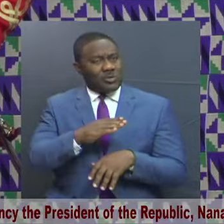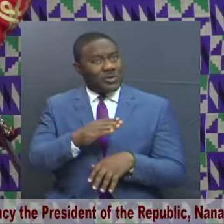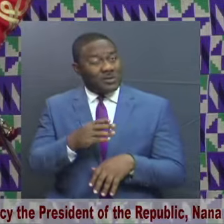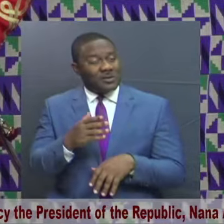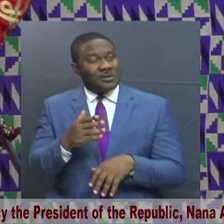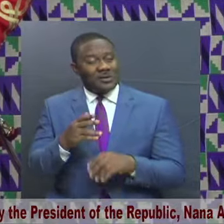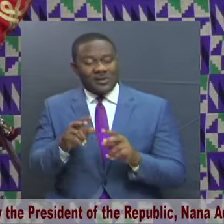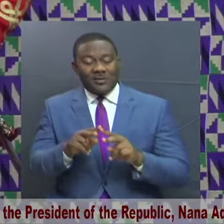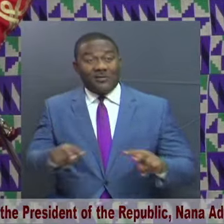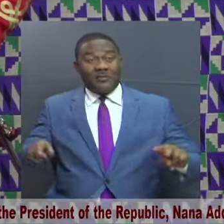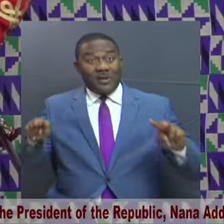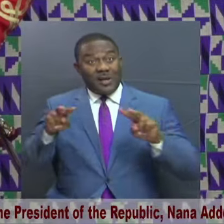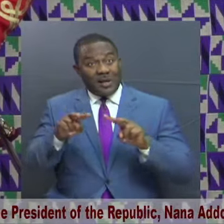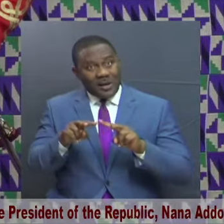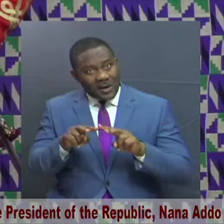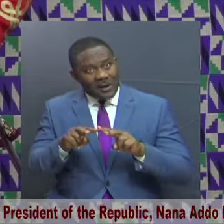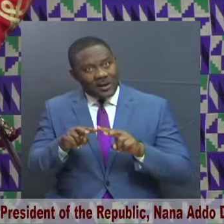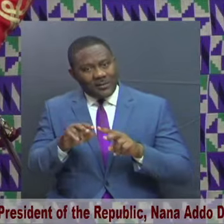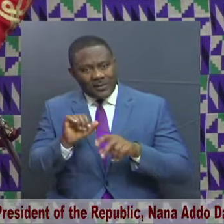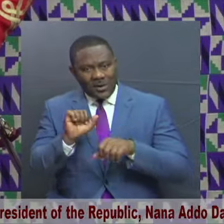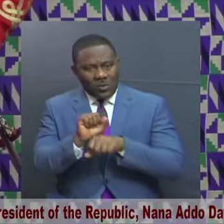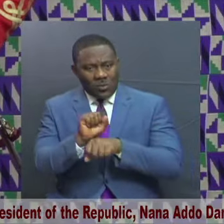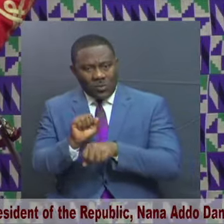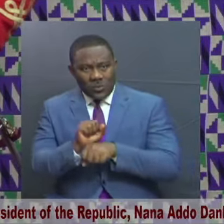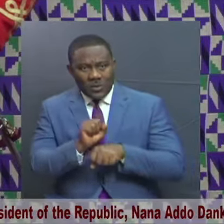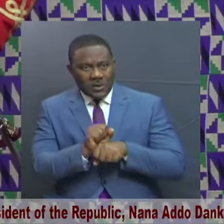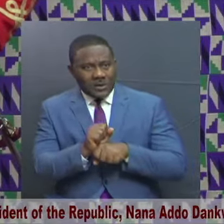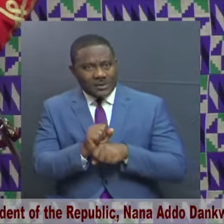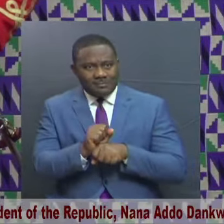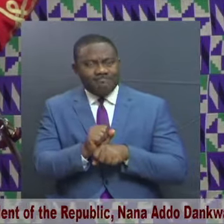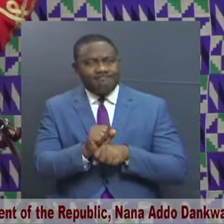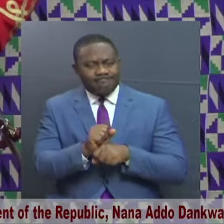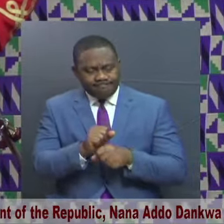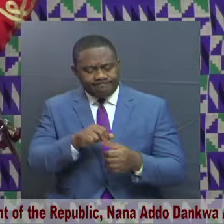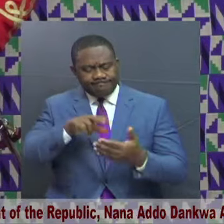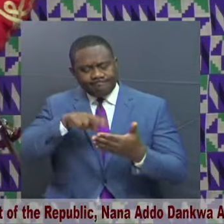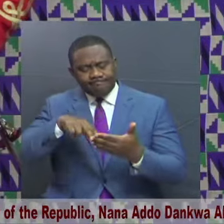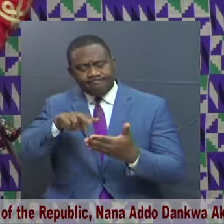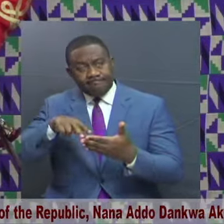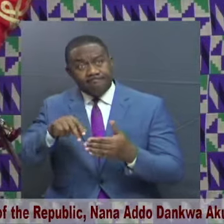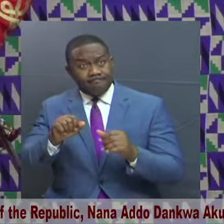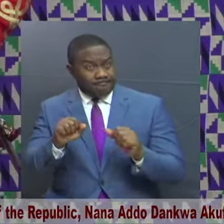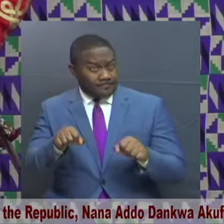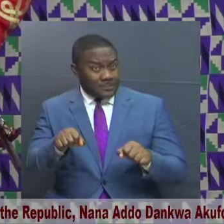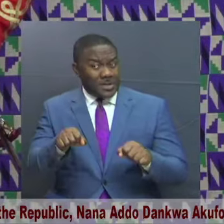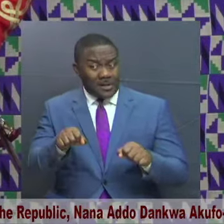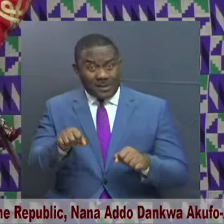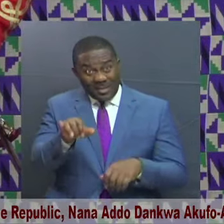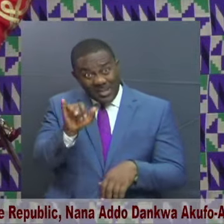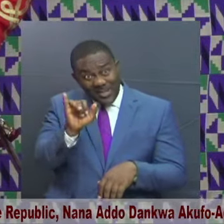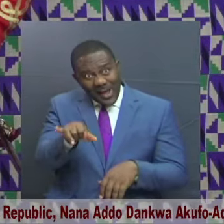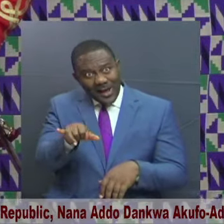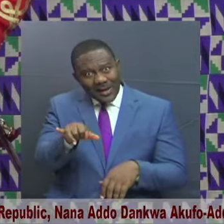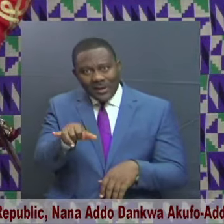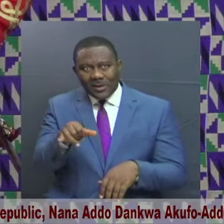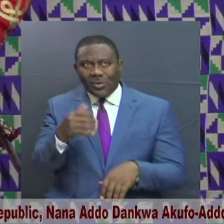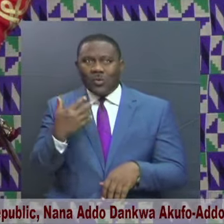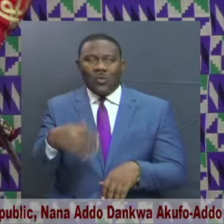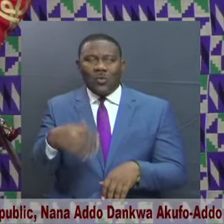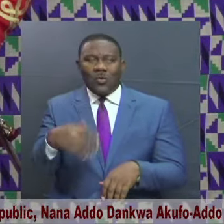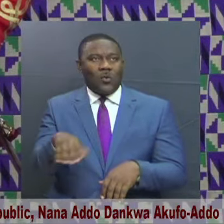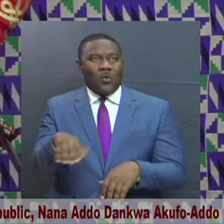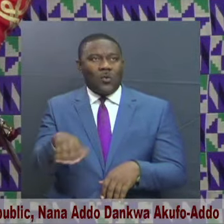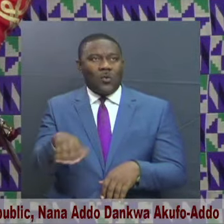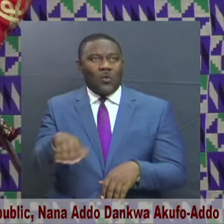and the value of our Workforce that alone makes free shs worthwhile